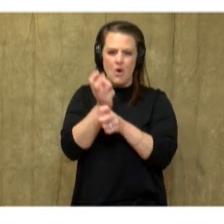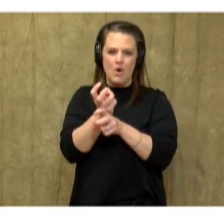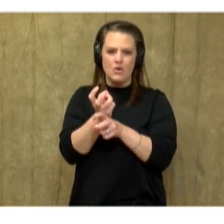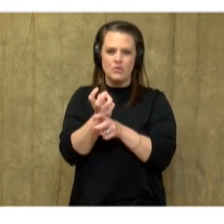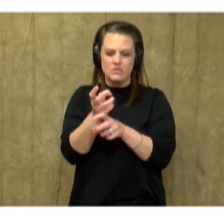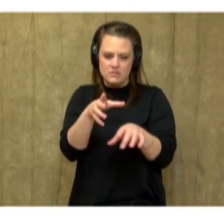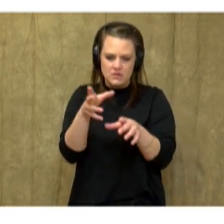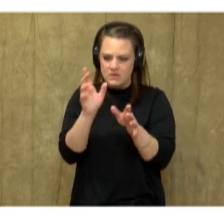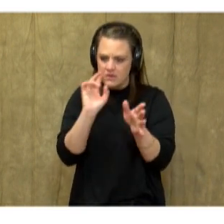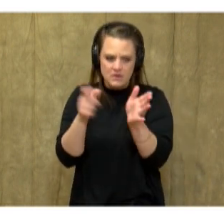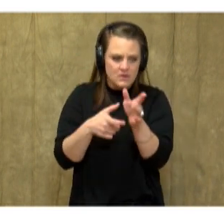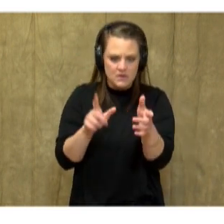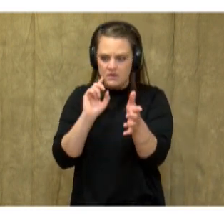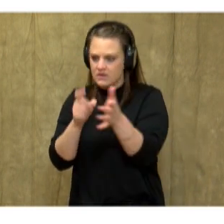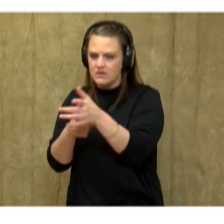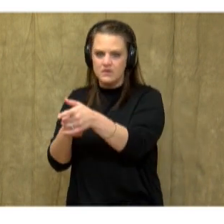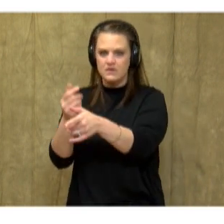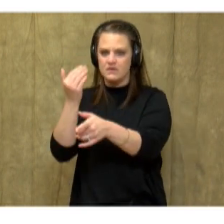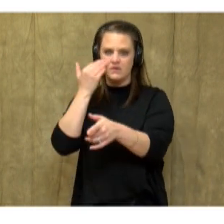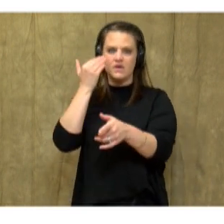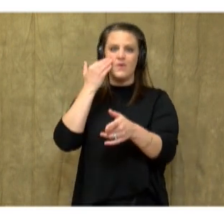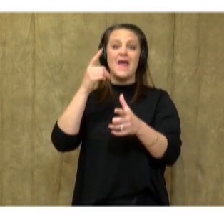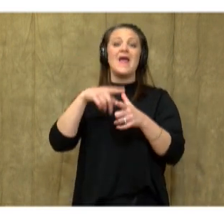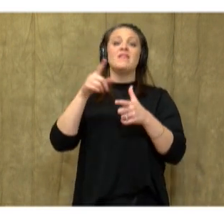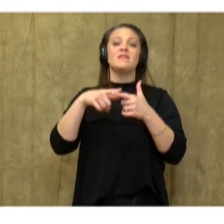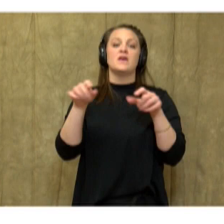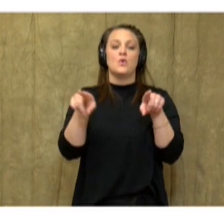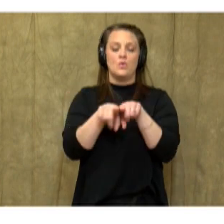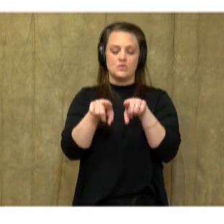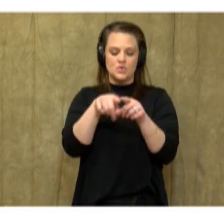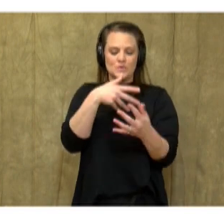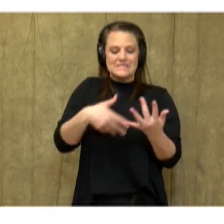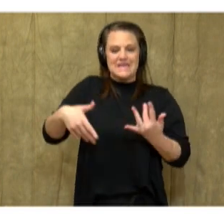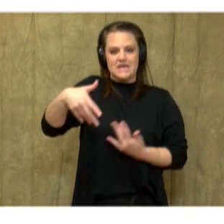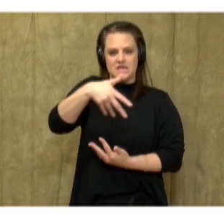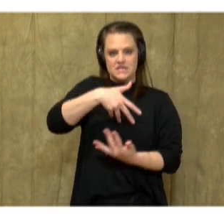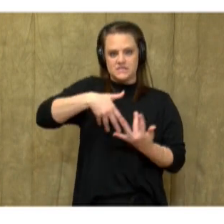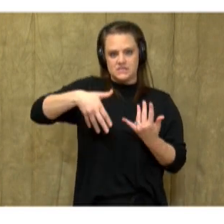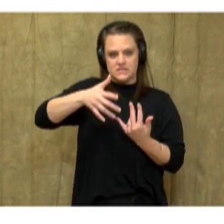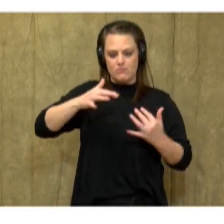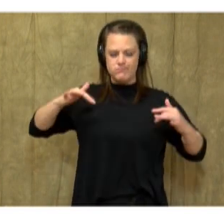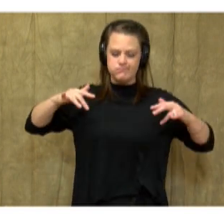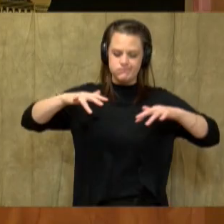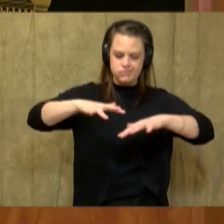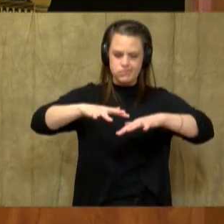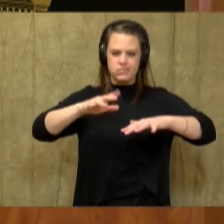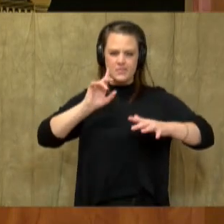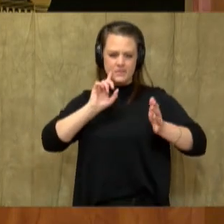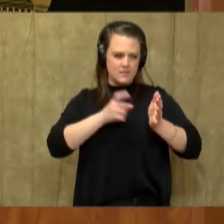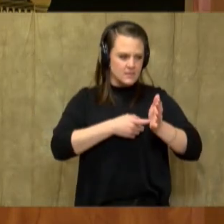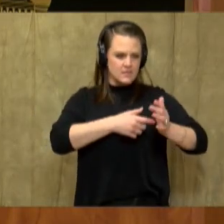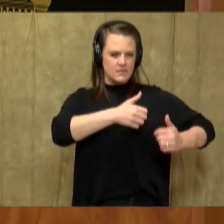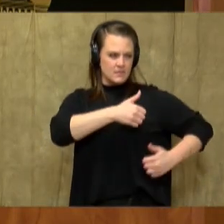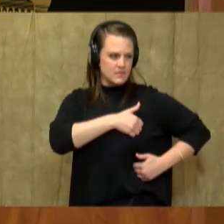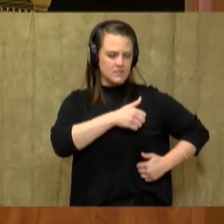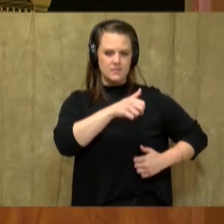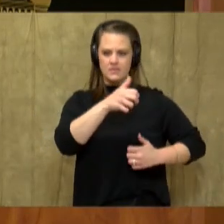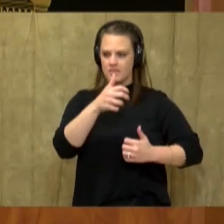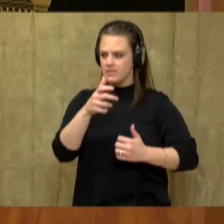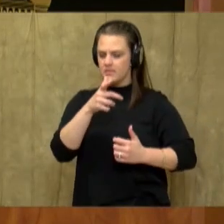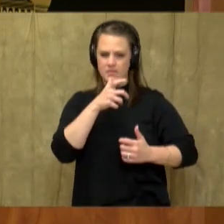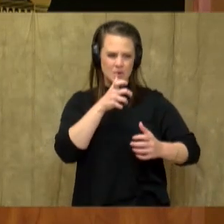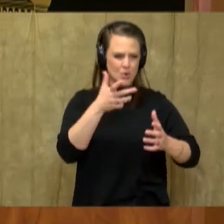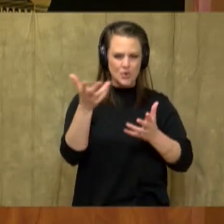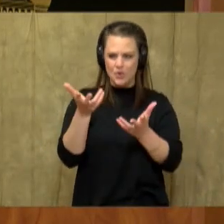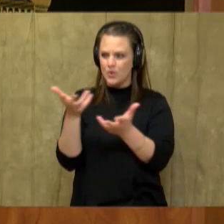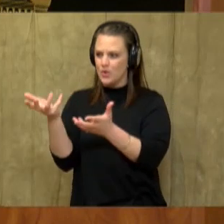hidden in cities amongst the South Vietnamese people. And U.S. troops had trouble being able to figure out who was Viet Cong members